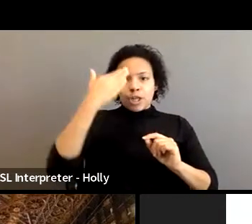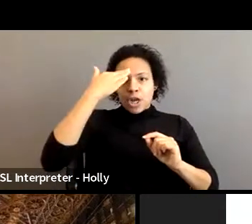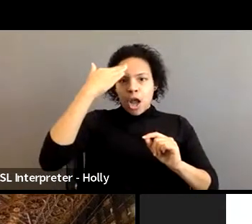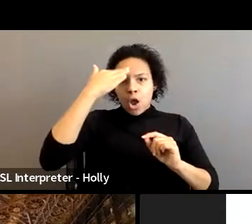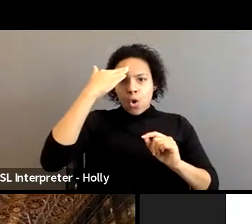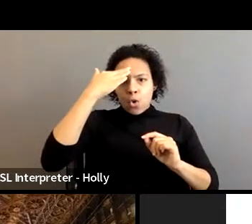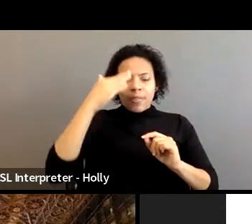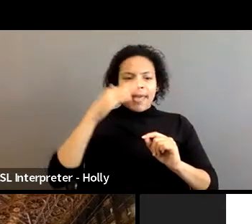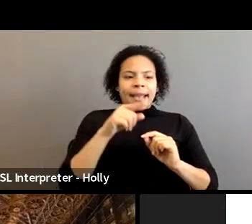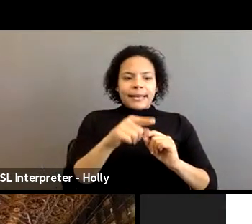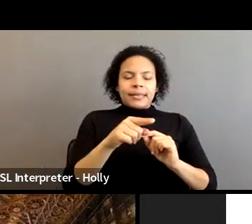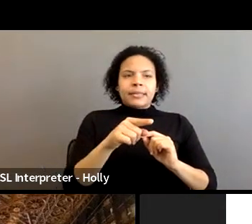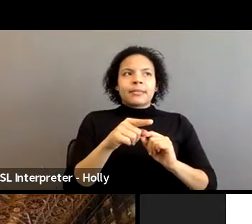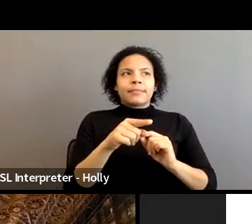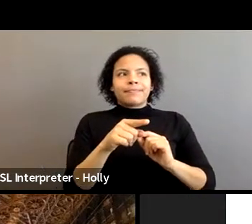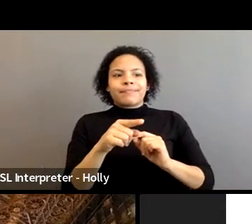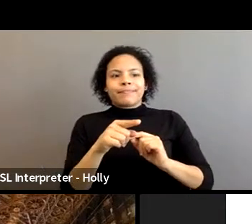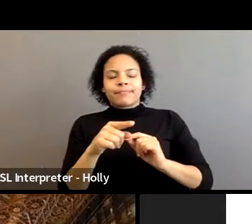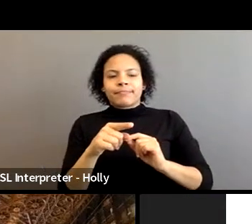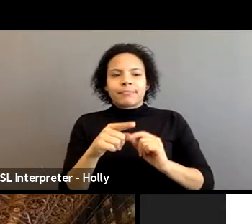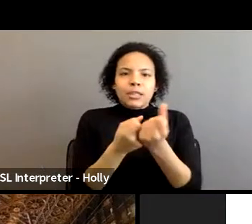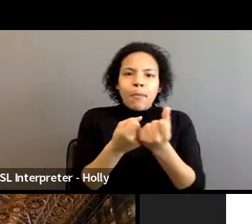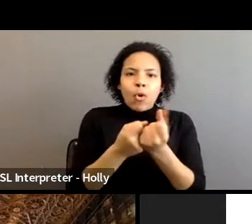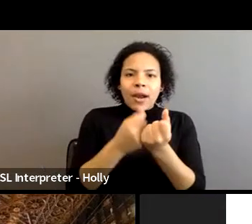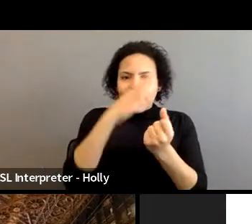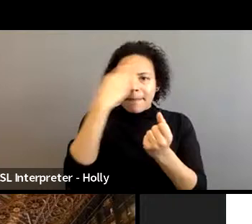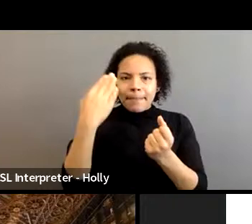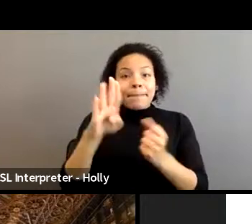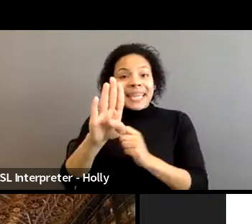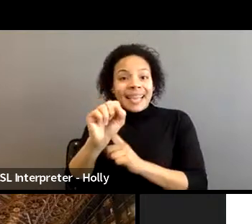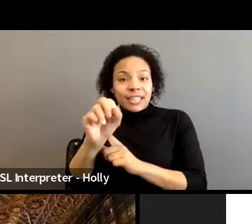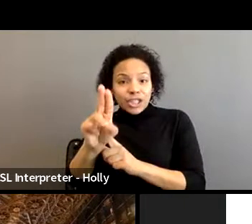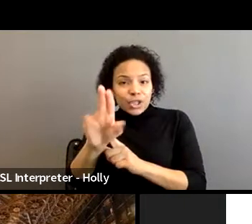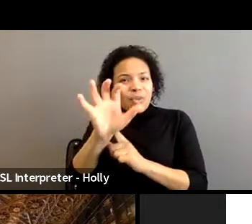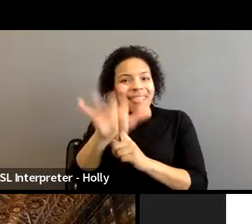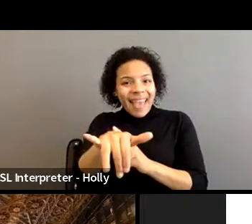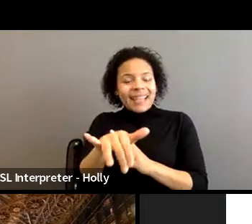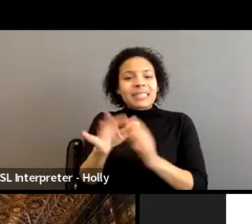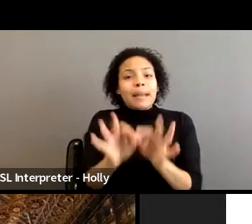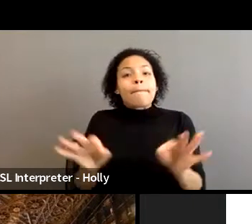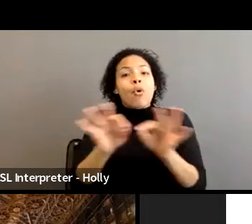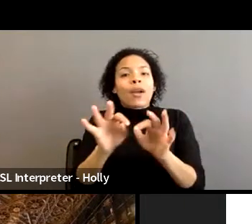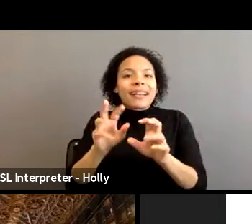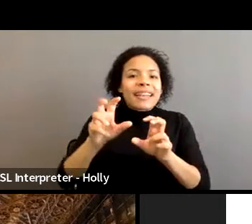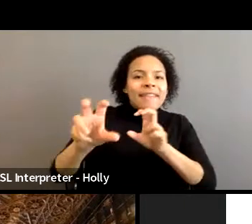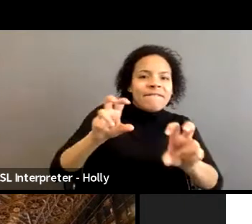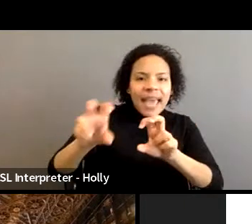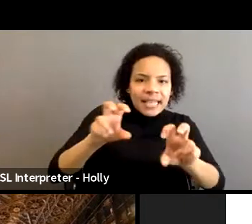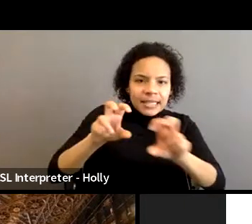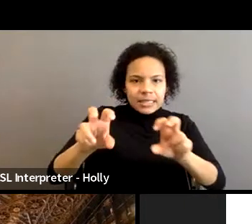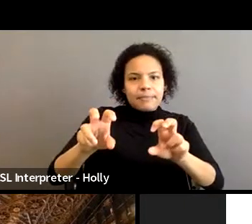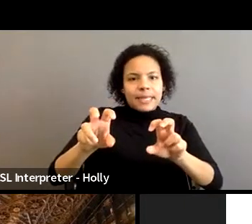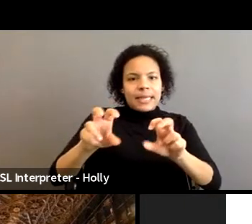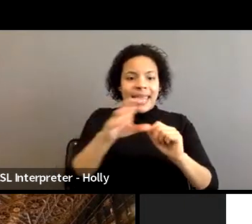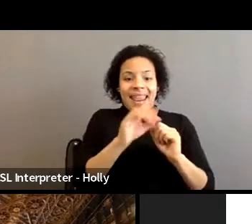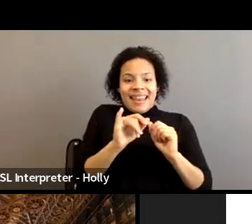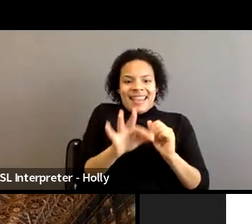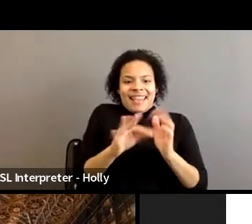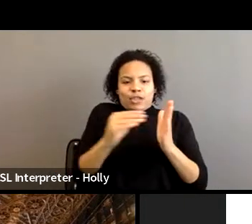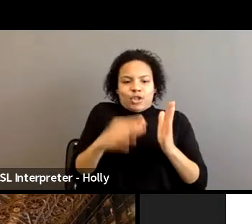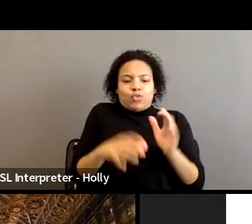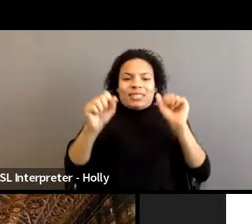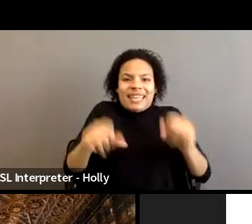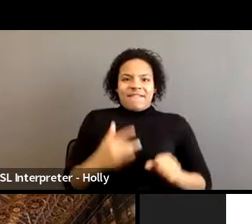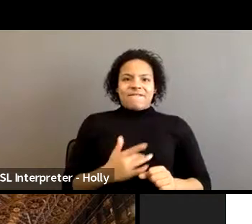communities. If colleges feel like they're part of the communities that their colleges are in and they feel a connection to that, I think it's very important